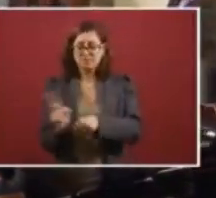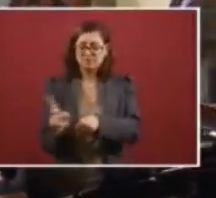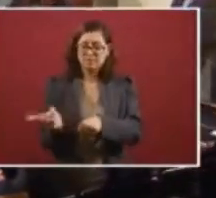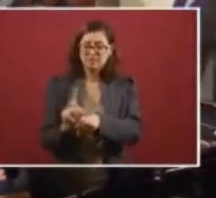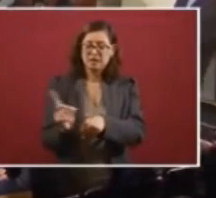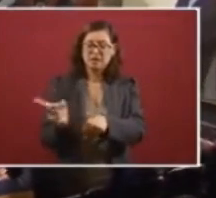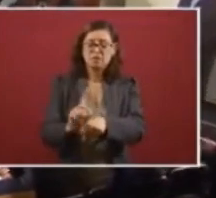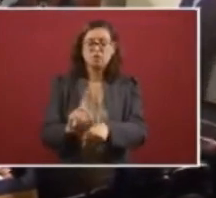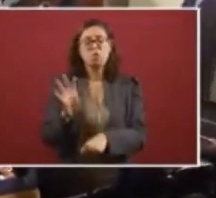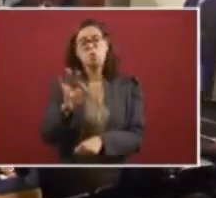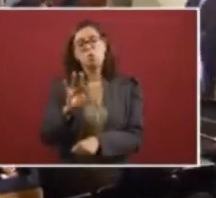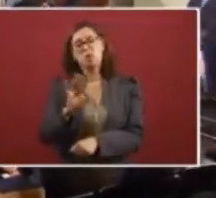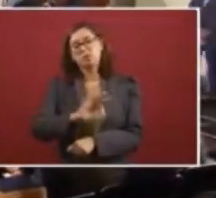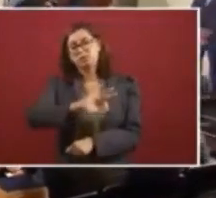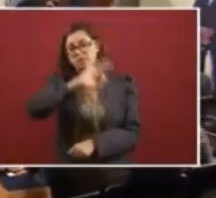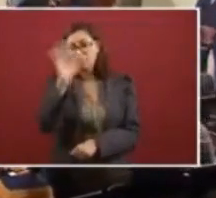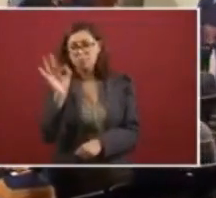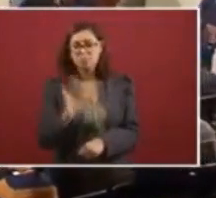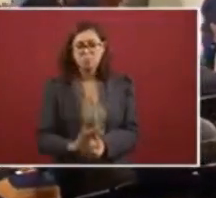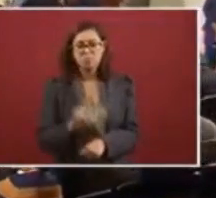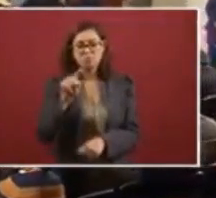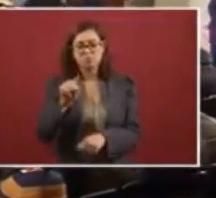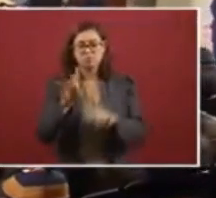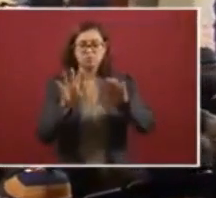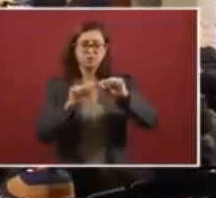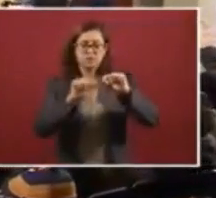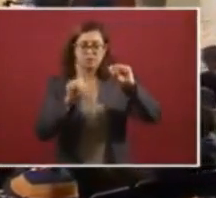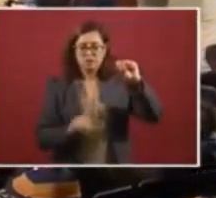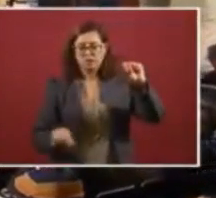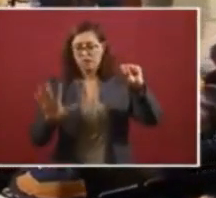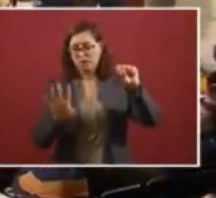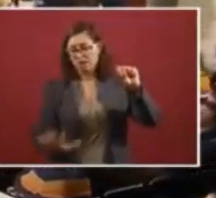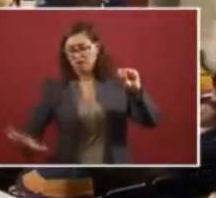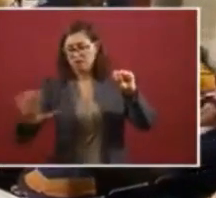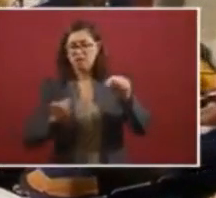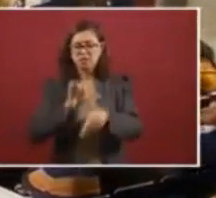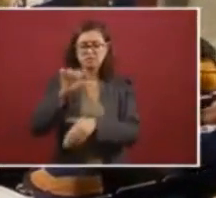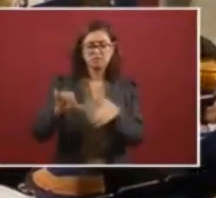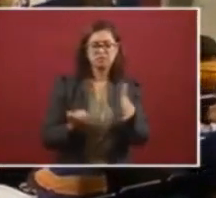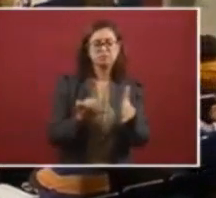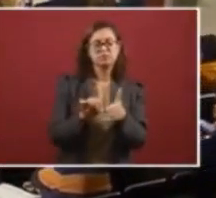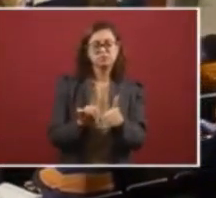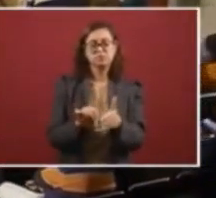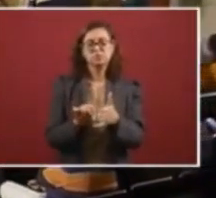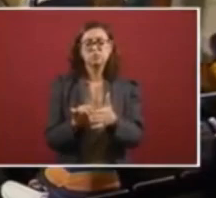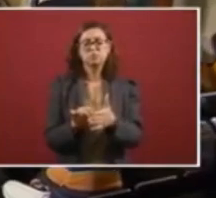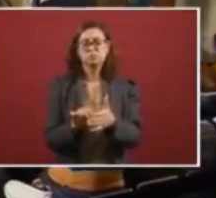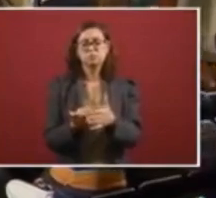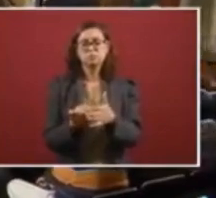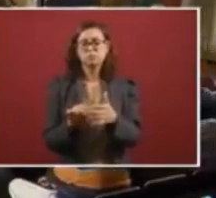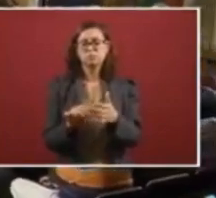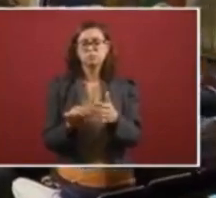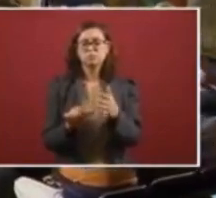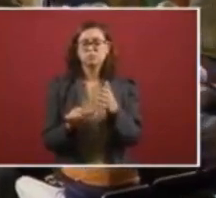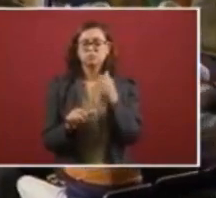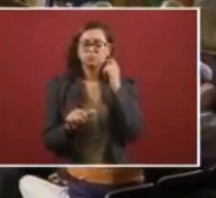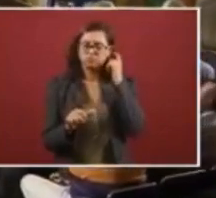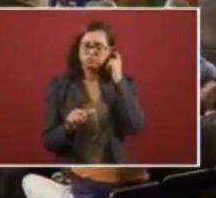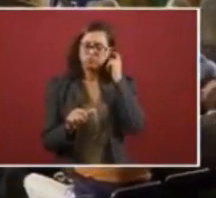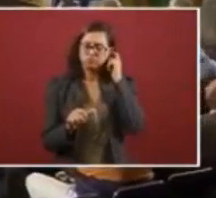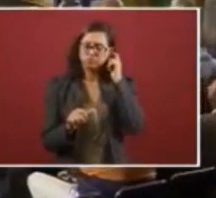with 40% of the total for the center of the country.